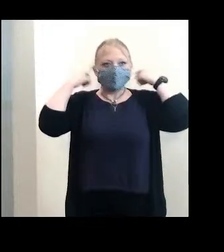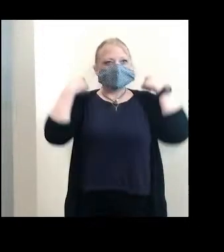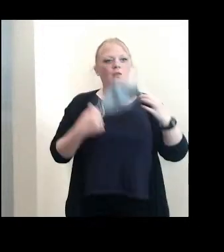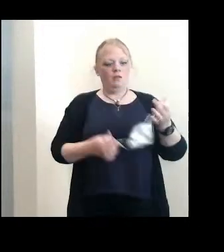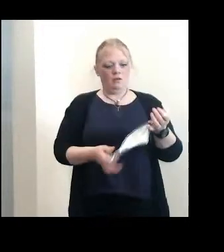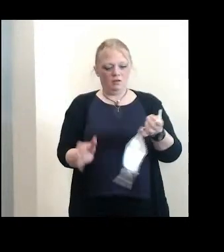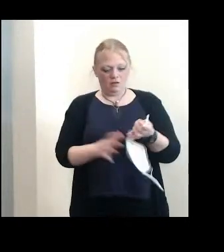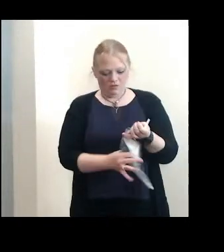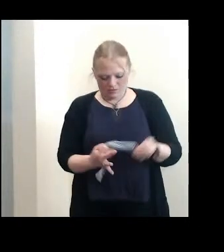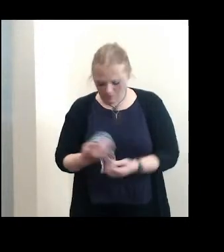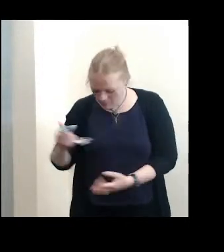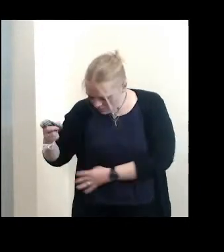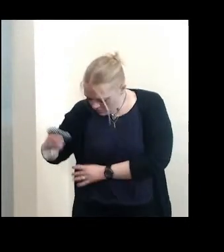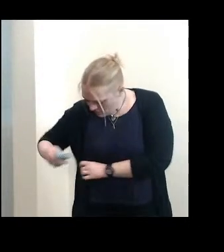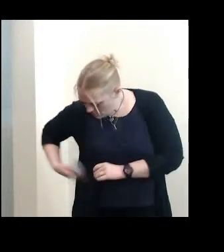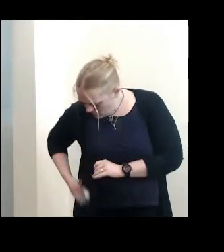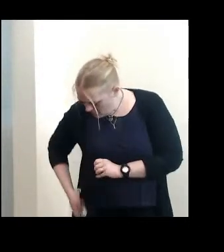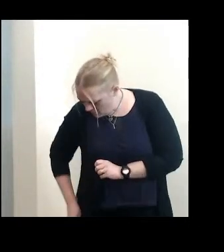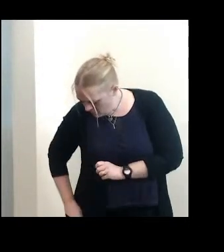2 o'clock.